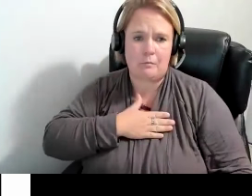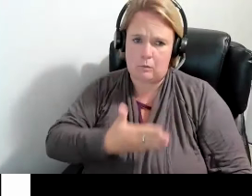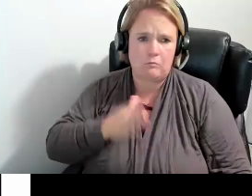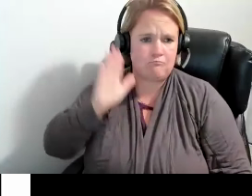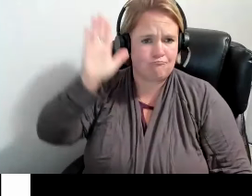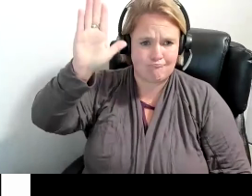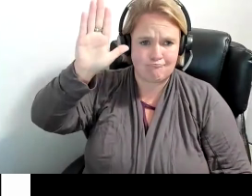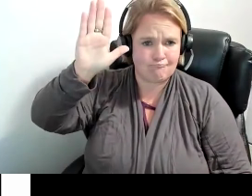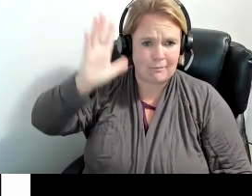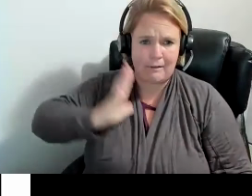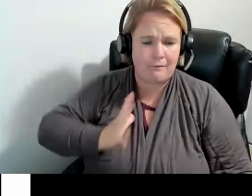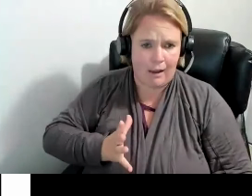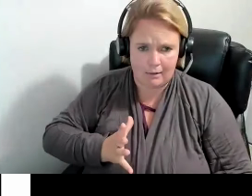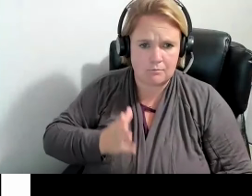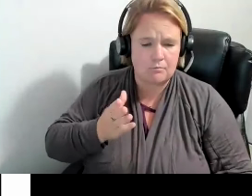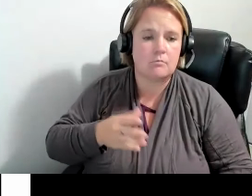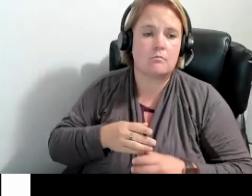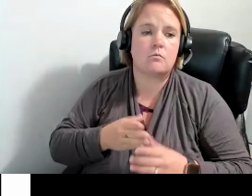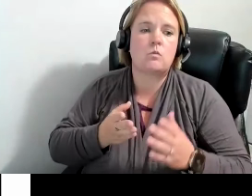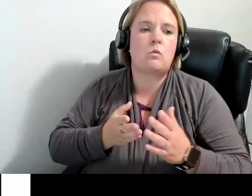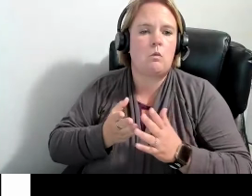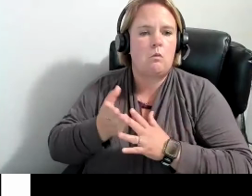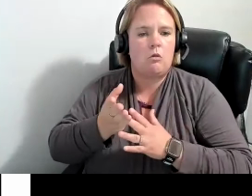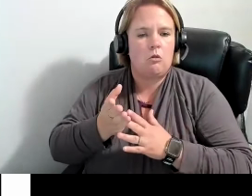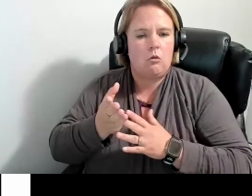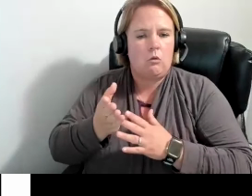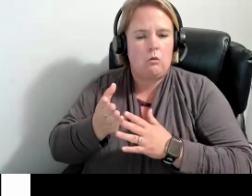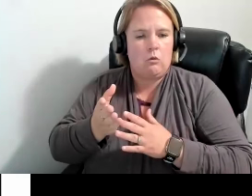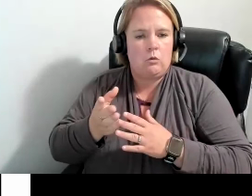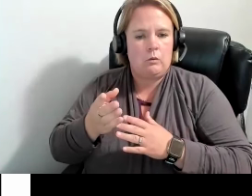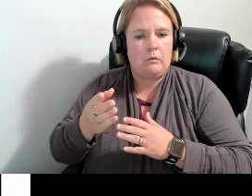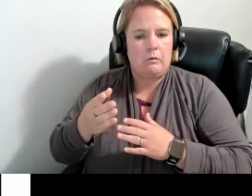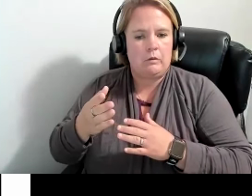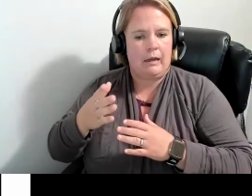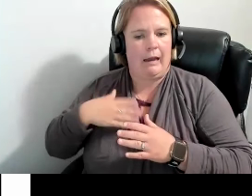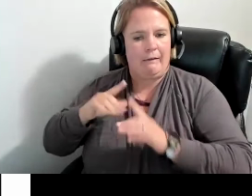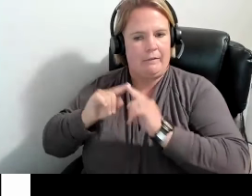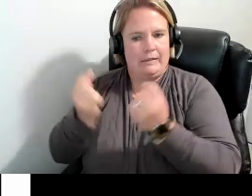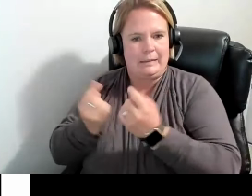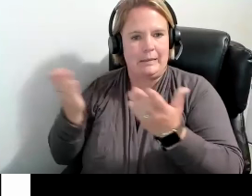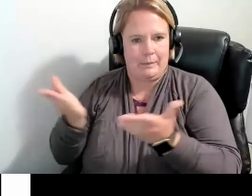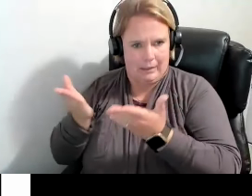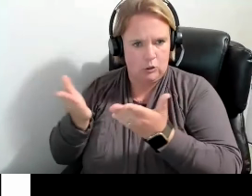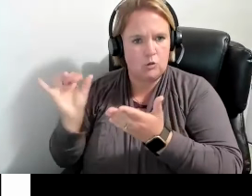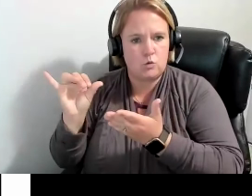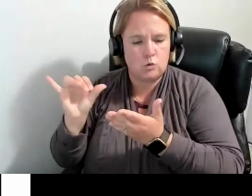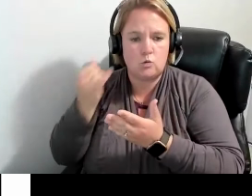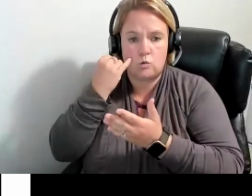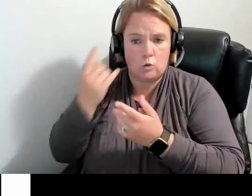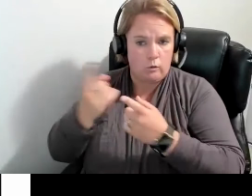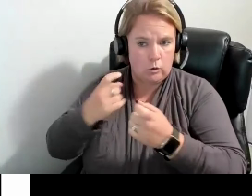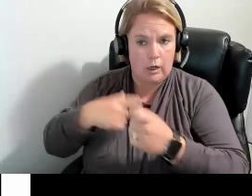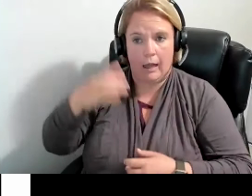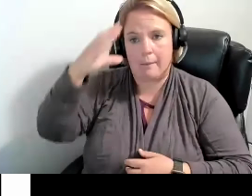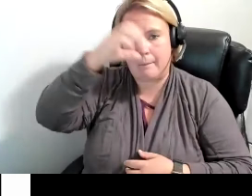And then throughout, I do have part of the rest of our team here. So if there's any questions or if there's anything I'm